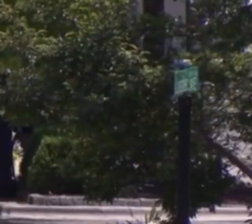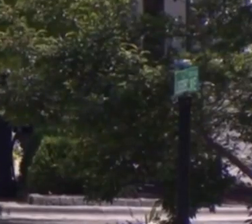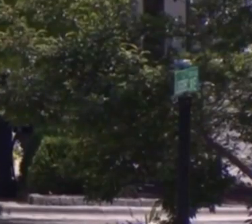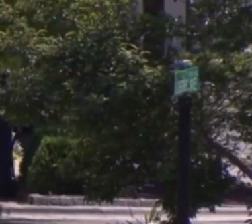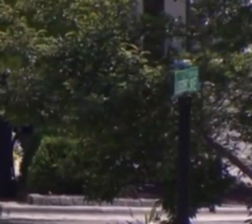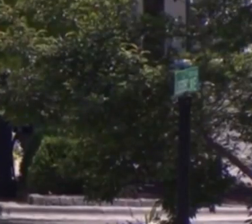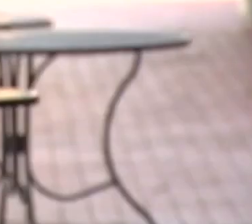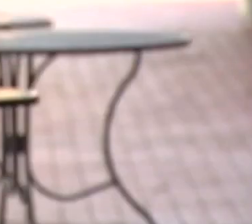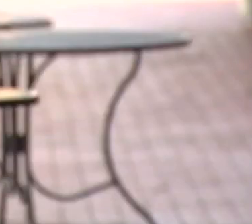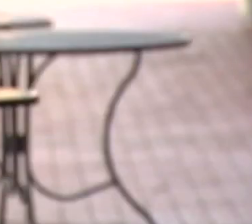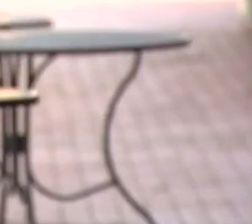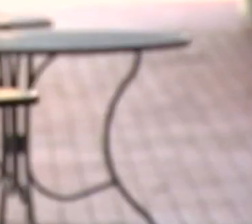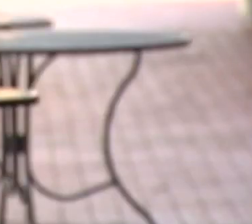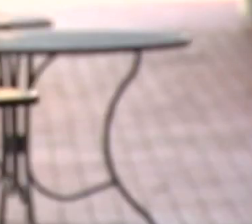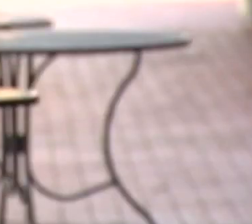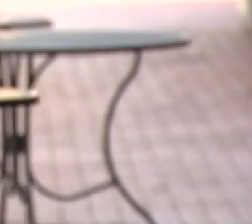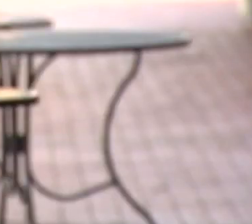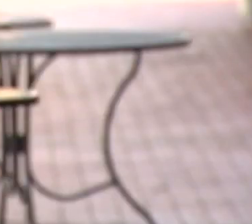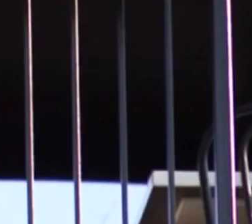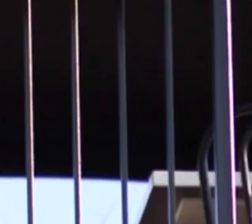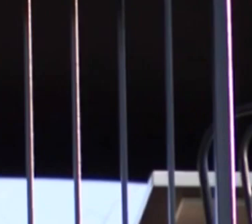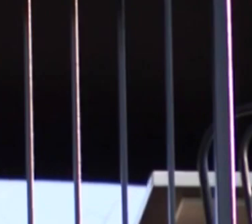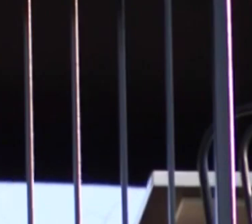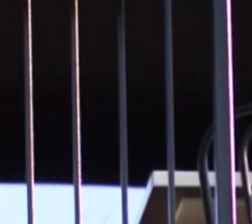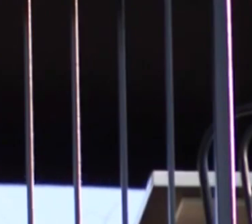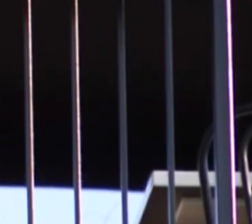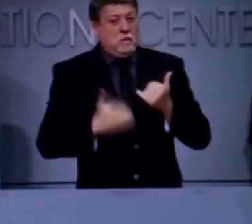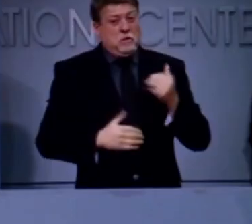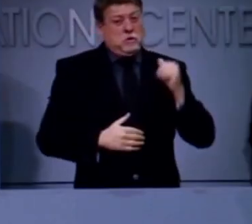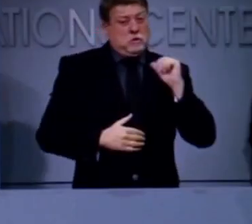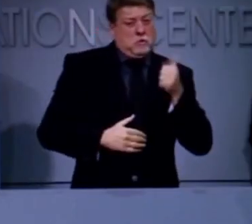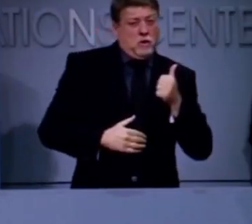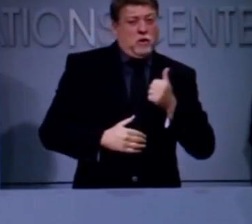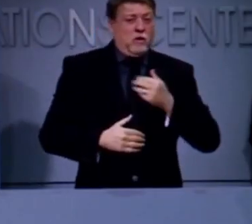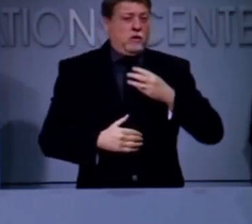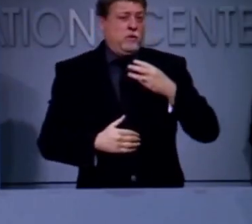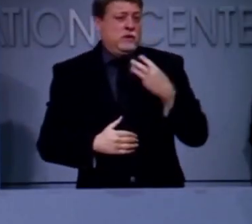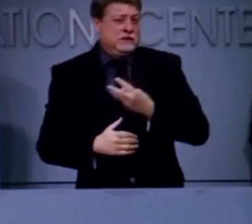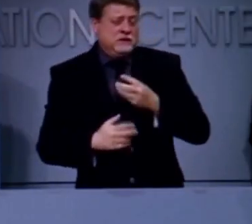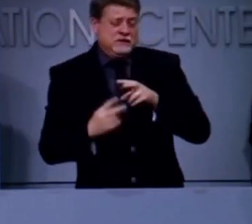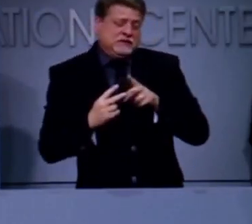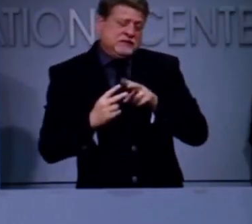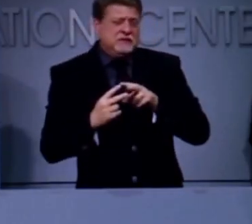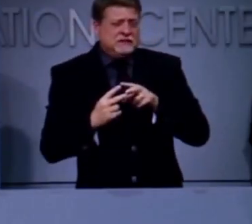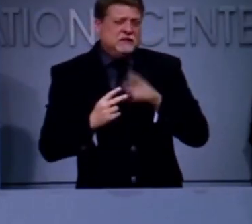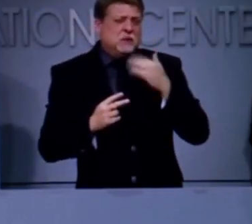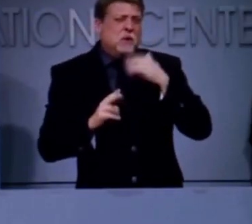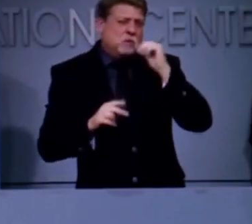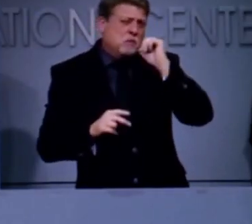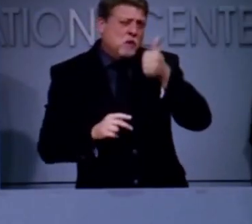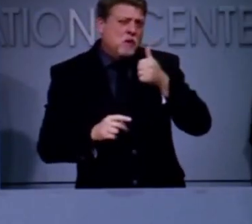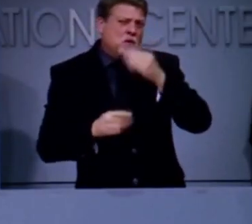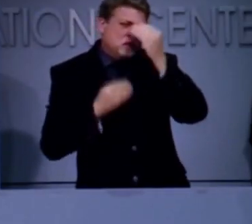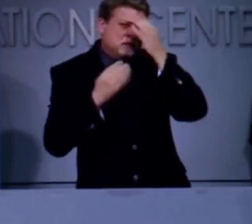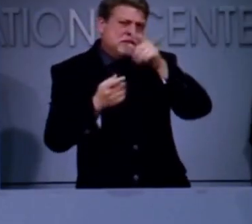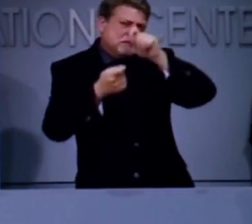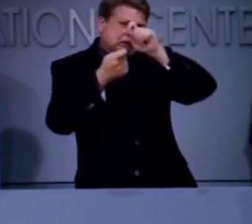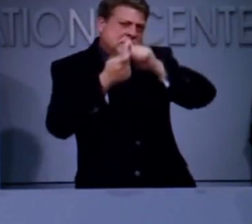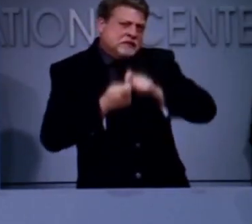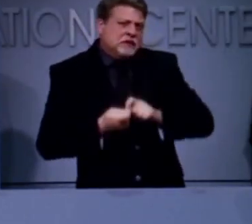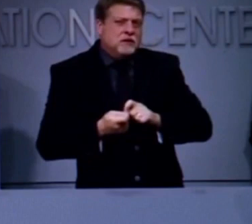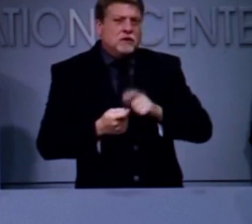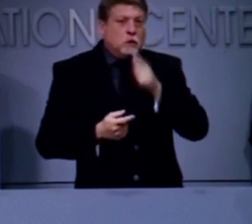hoping specifics about the reopening will come out in the next day or two. We're hoping by tomorrow we can provide all of that